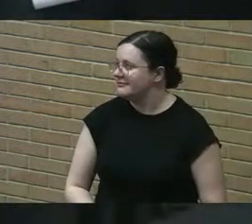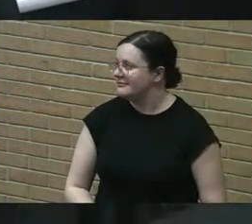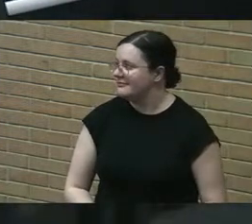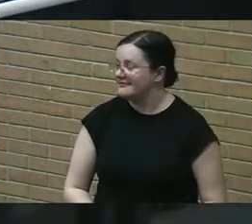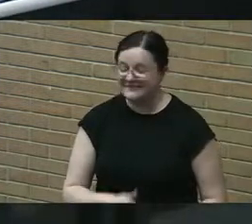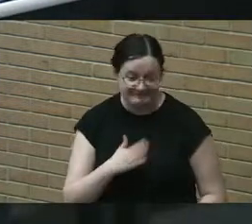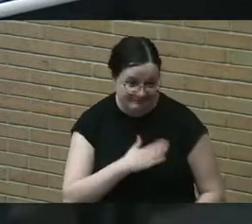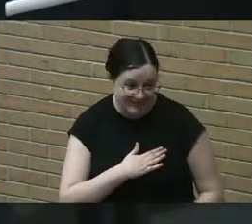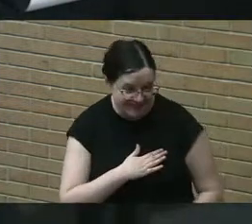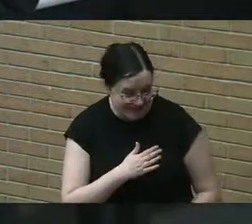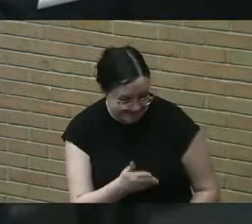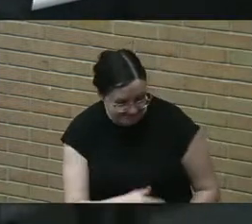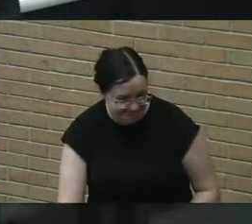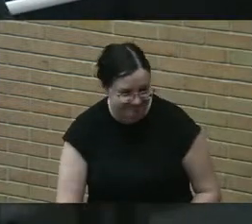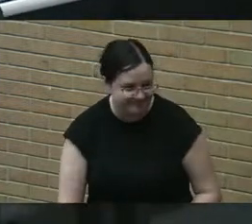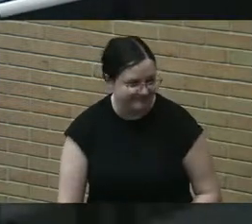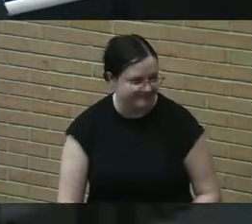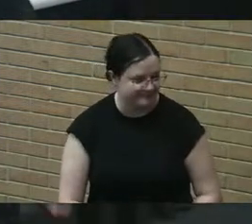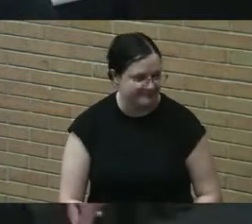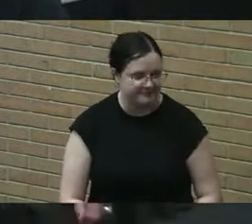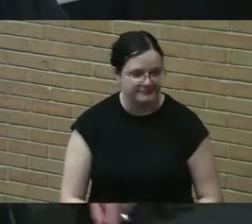please.